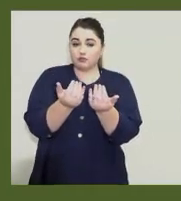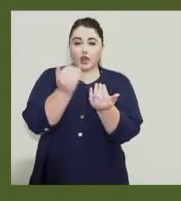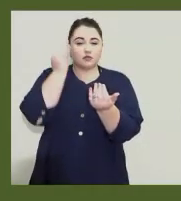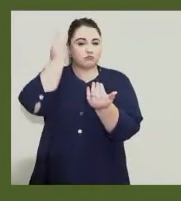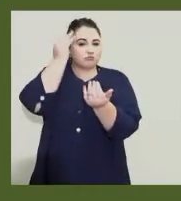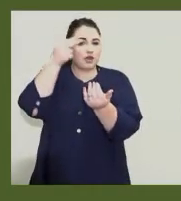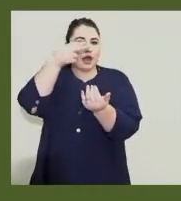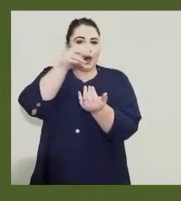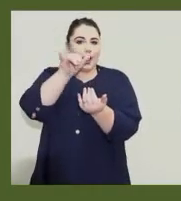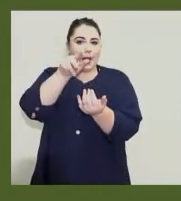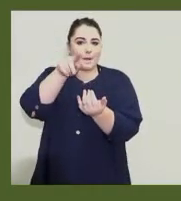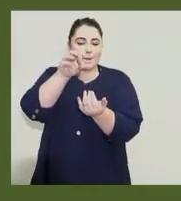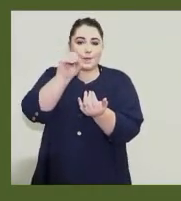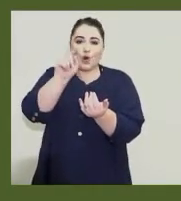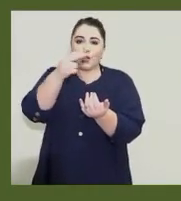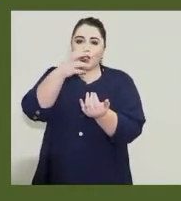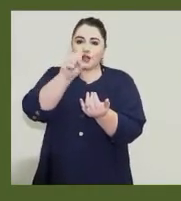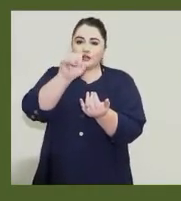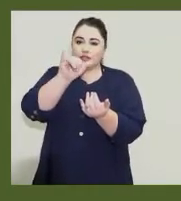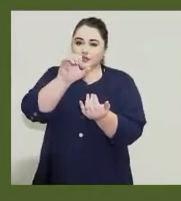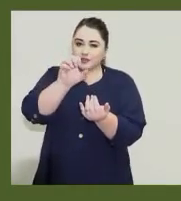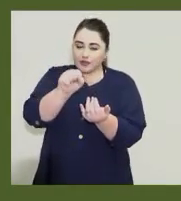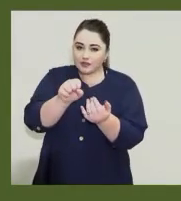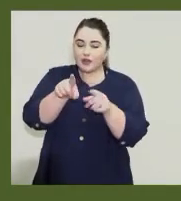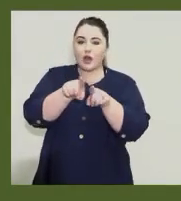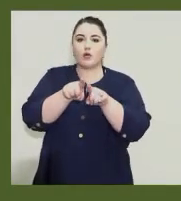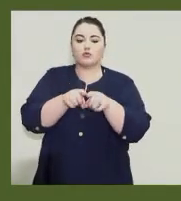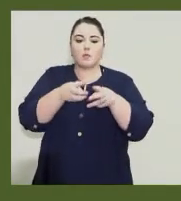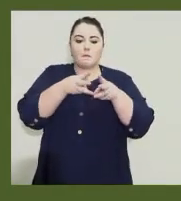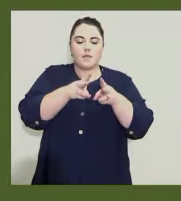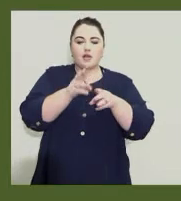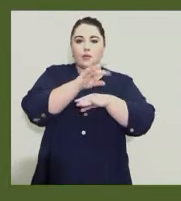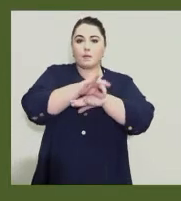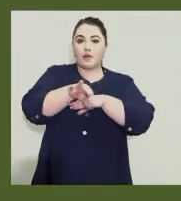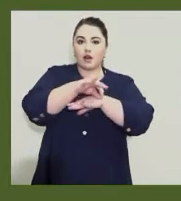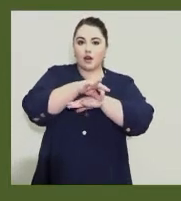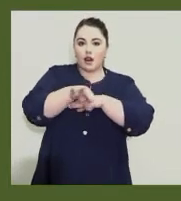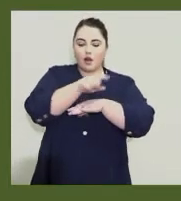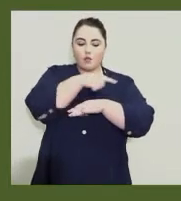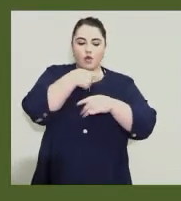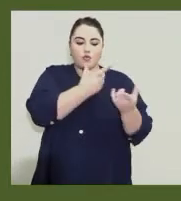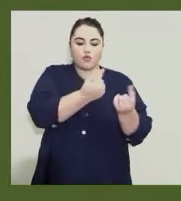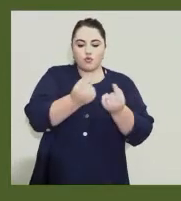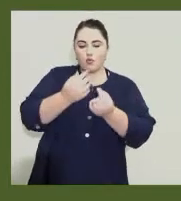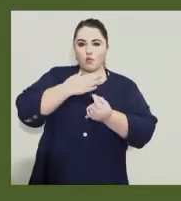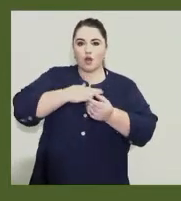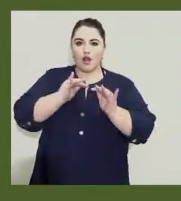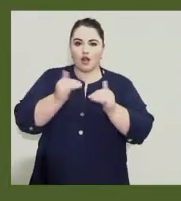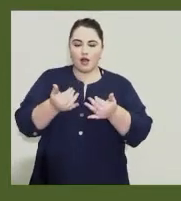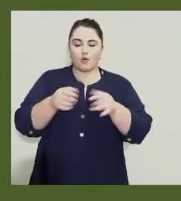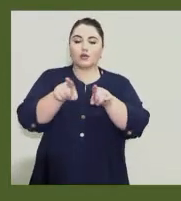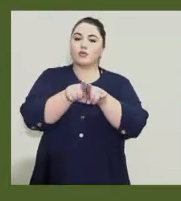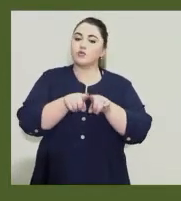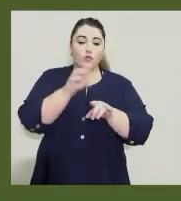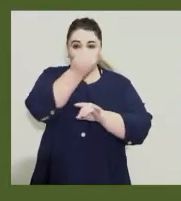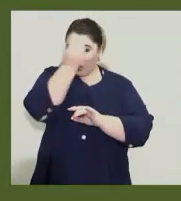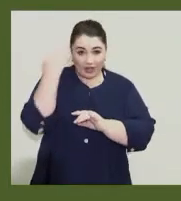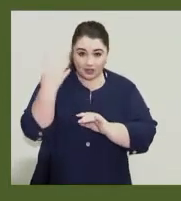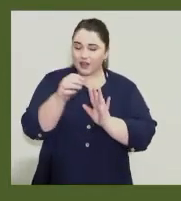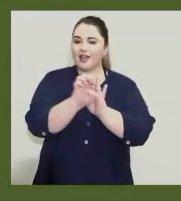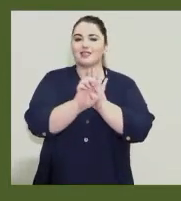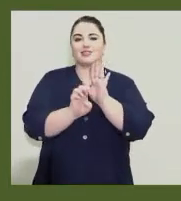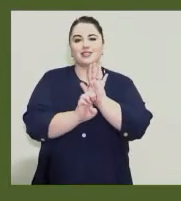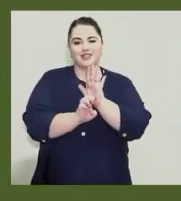you plan a certain method on how you will do it and never forget the ethics behind things, keeping in